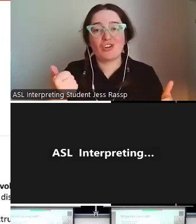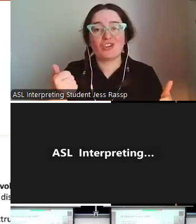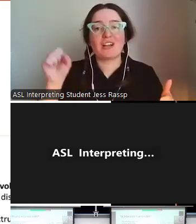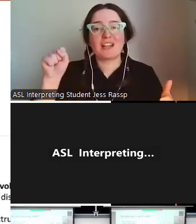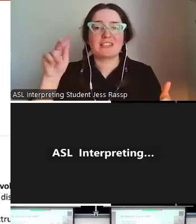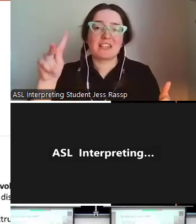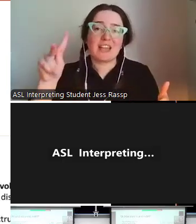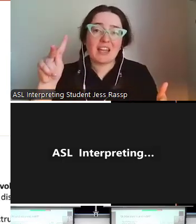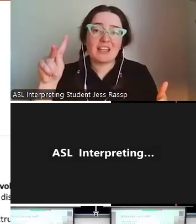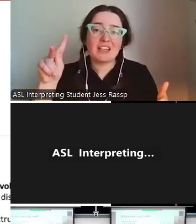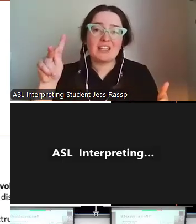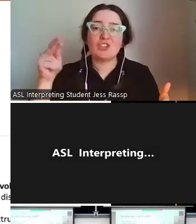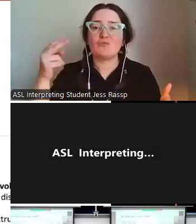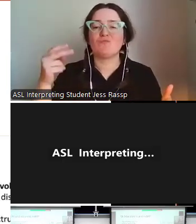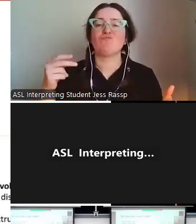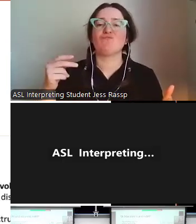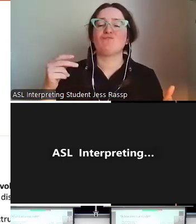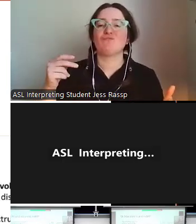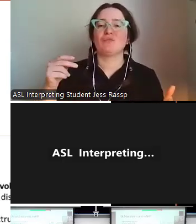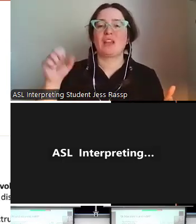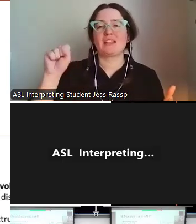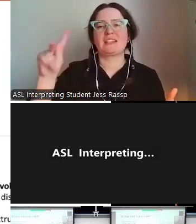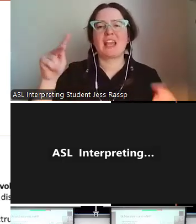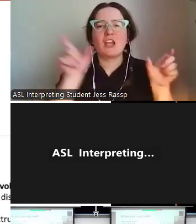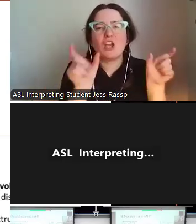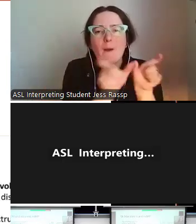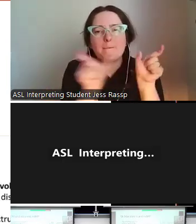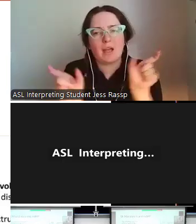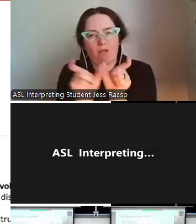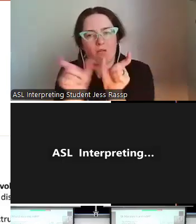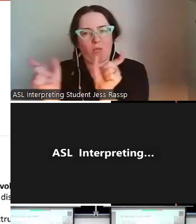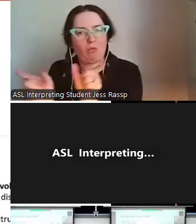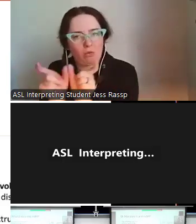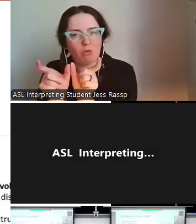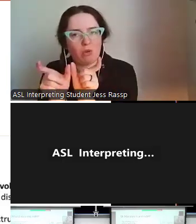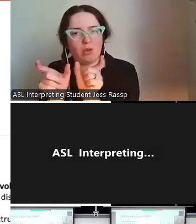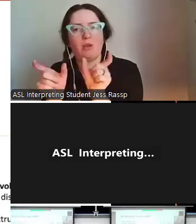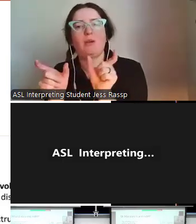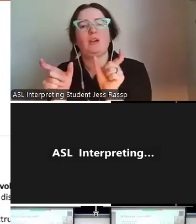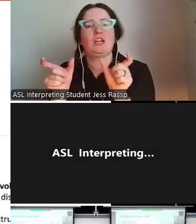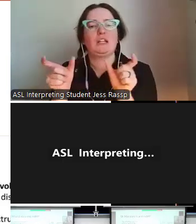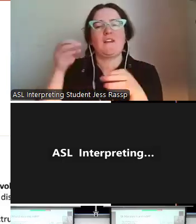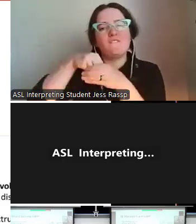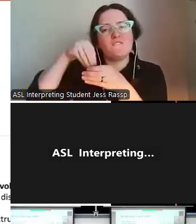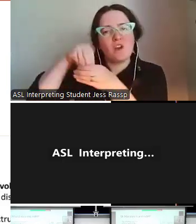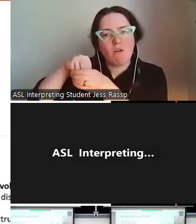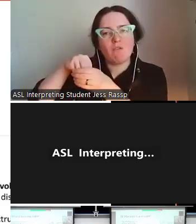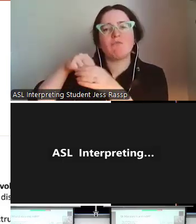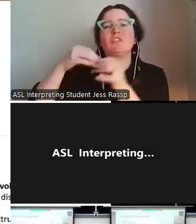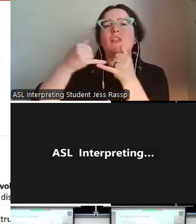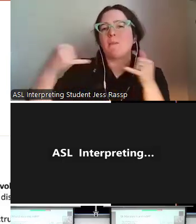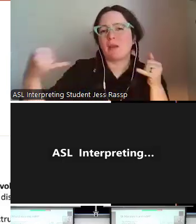SKs. This is mostly SK2 that I'm talking about. So there could be other SKs in there, or